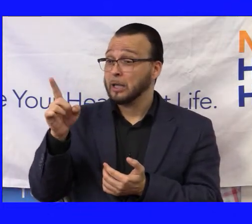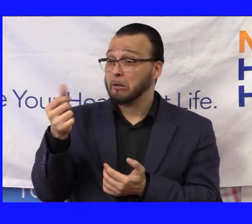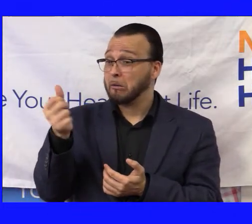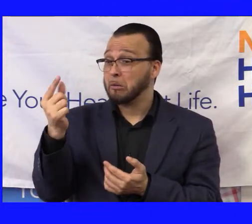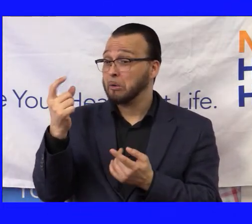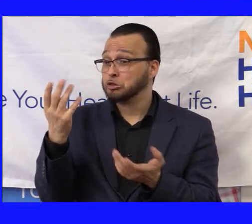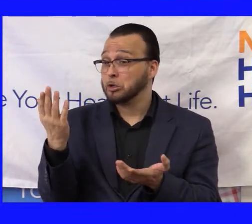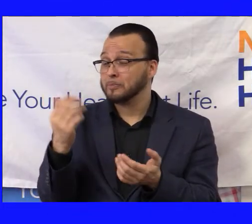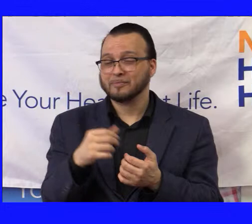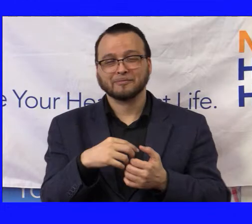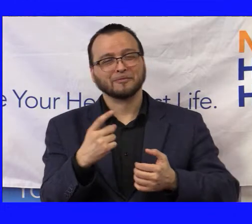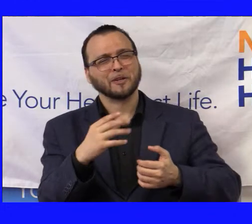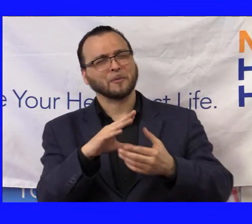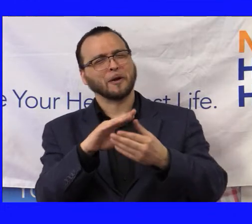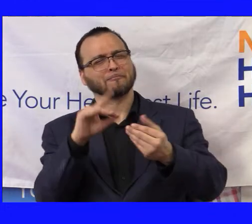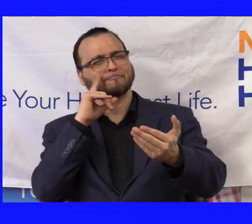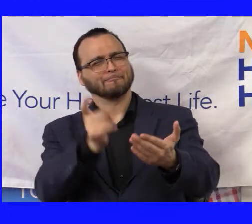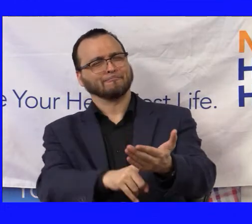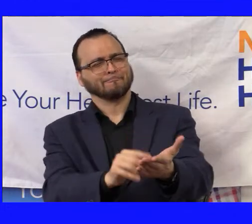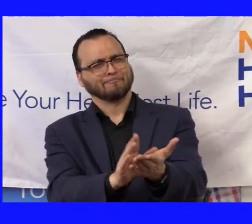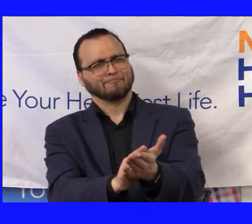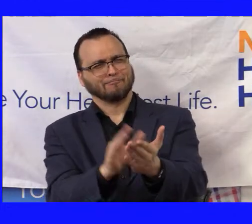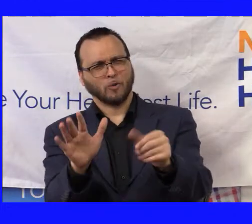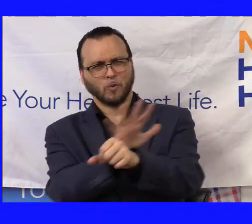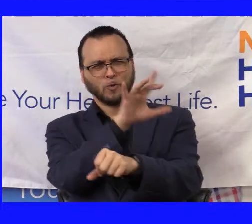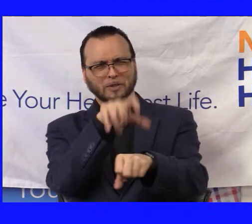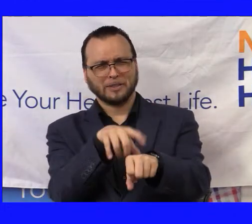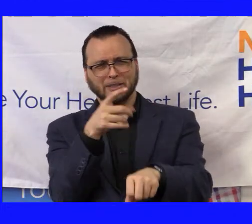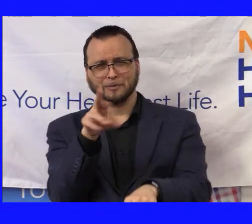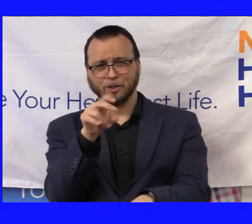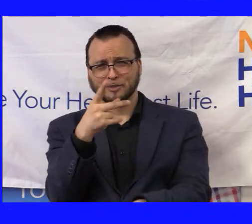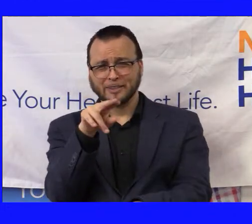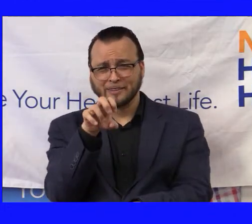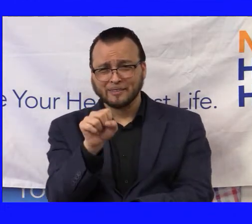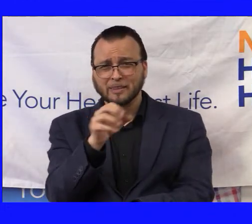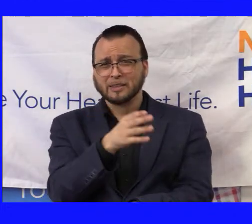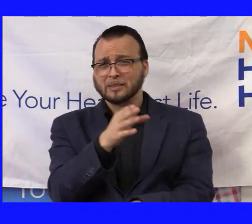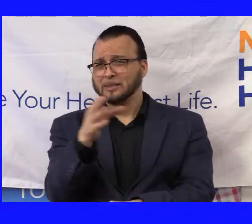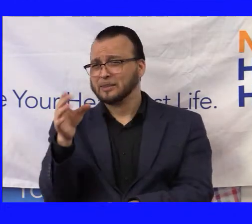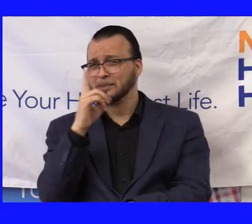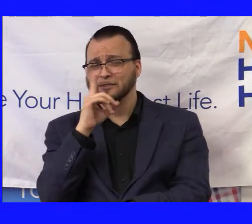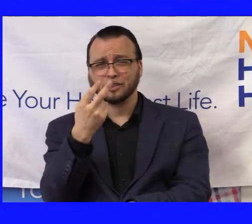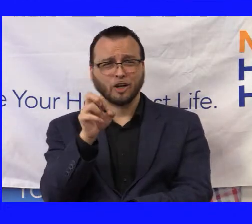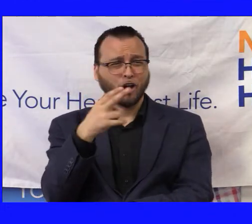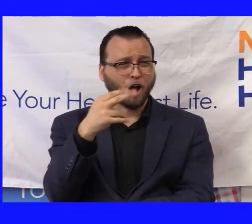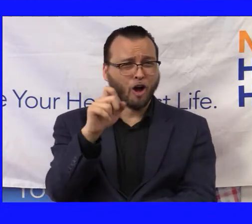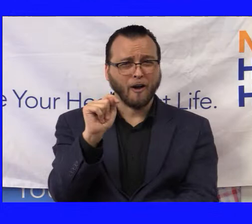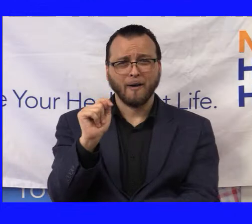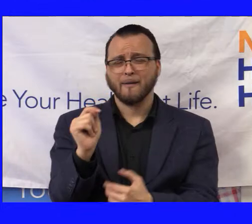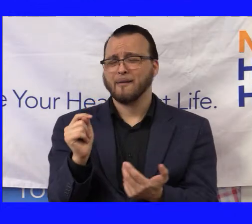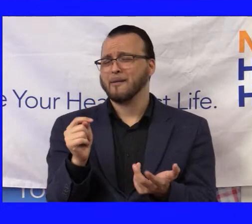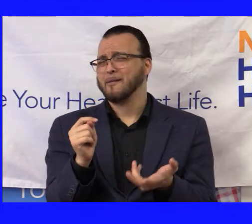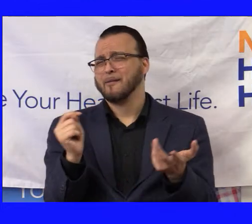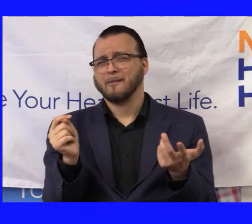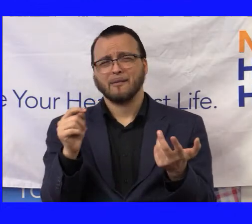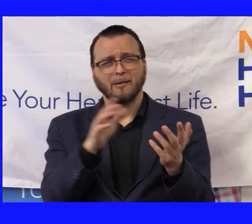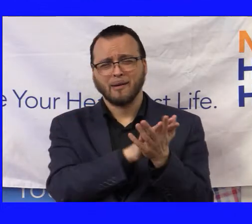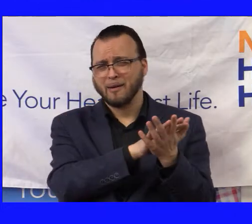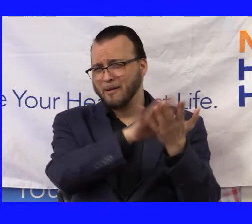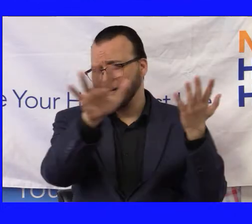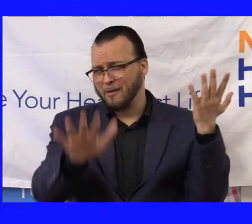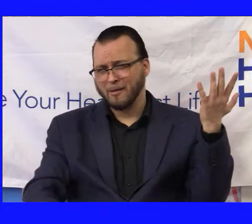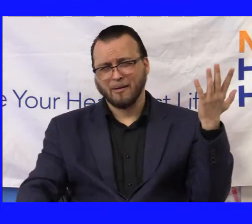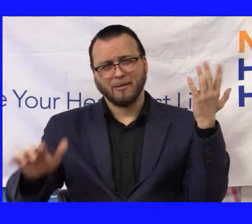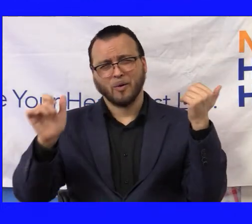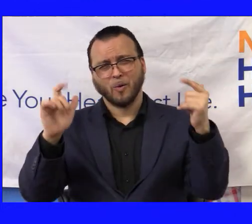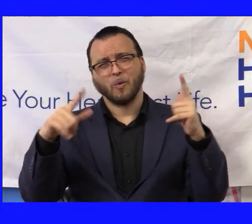to commend the whole team, Dr. Davis, Dr. Cineas, Dr. Hart, Dr. List, and so on, for all